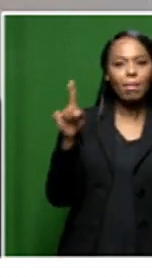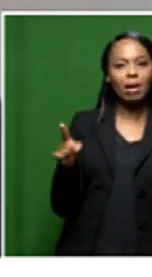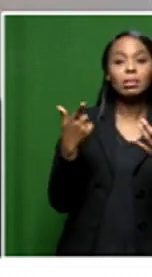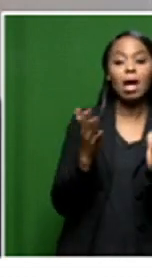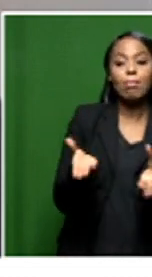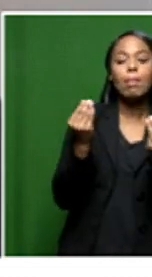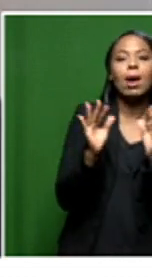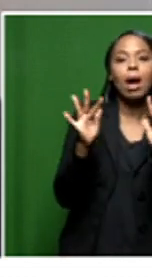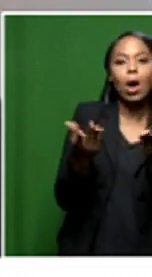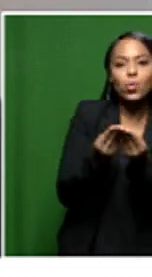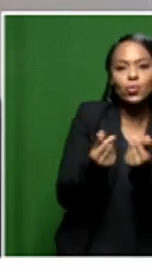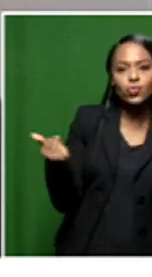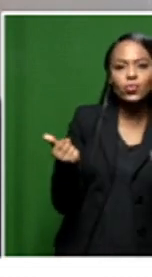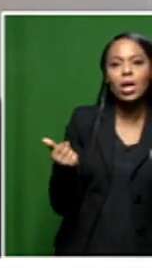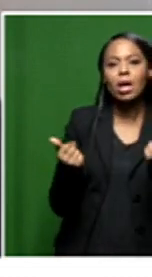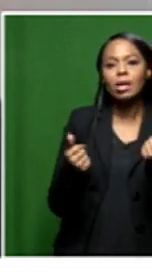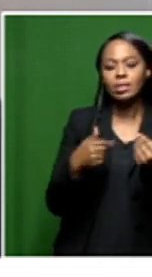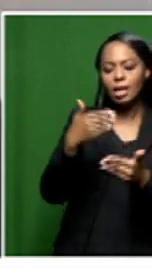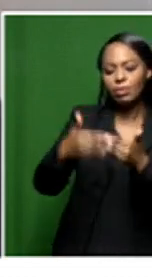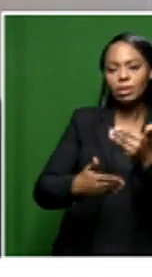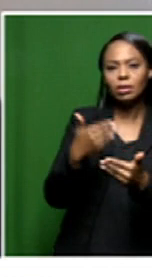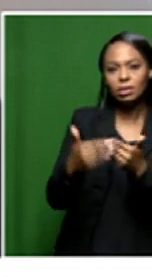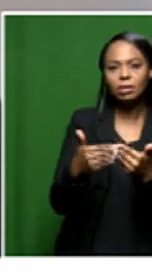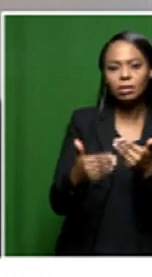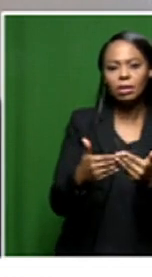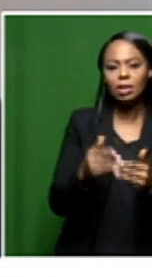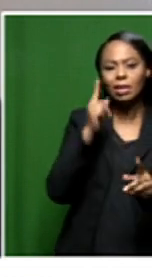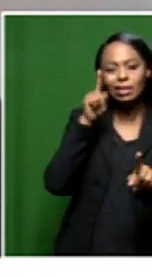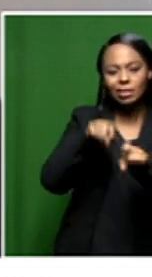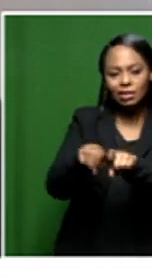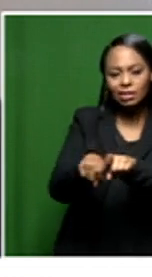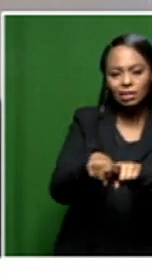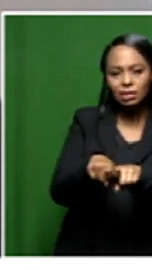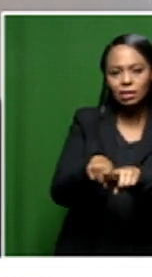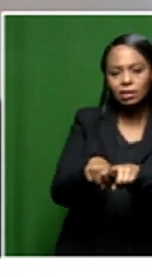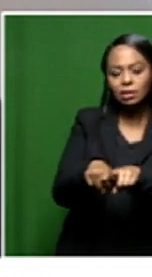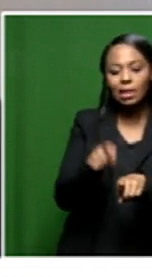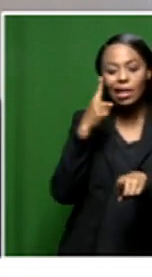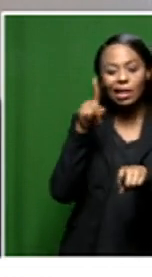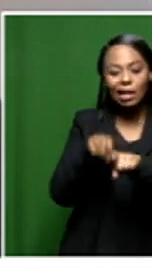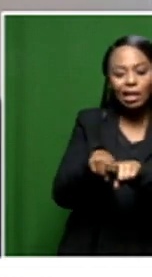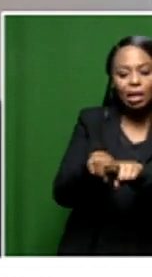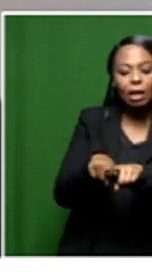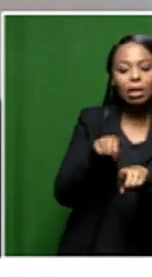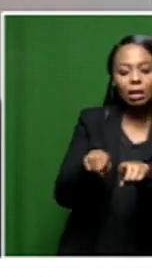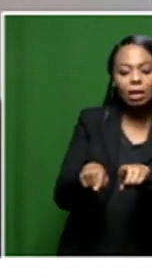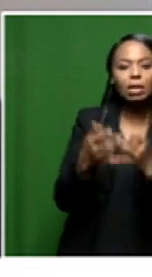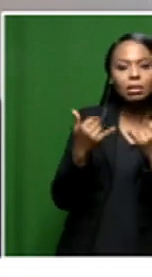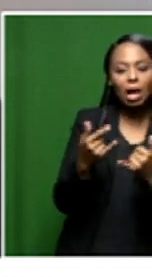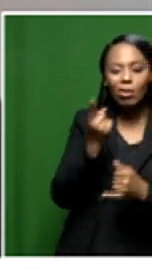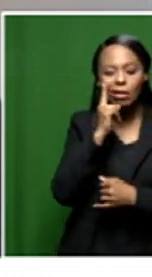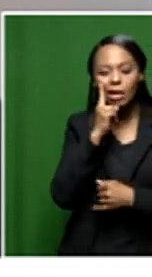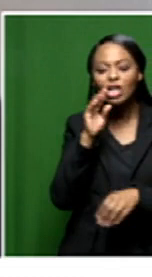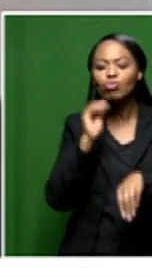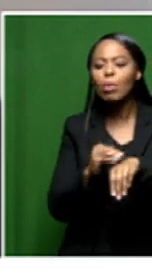through rapid prototyping, as well as just improving the design in a way that was able to allow me to see all my problems